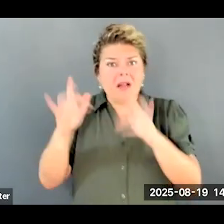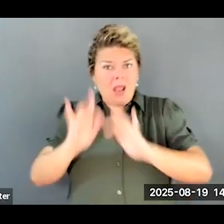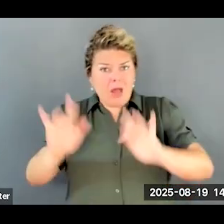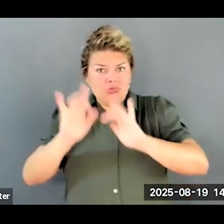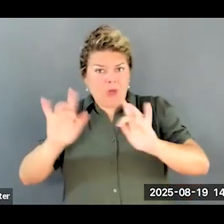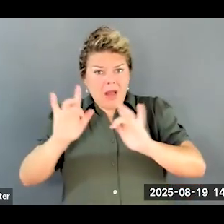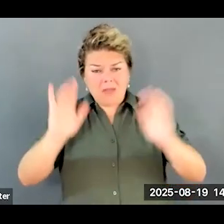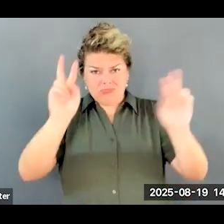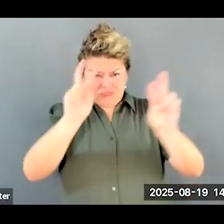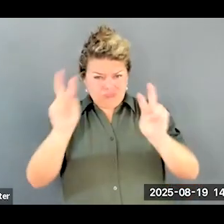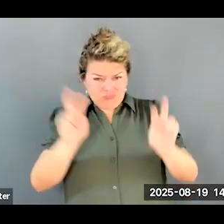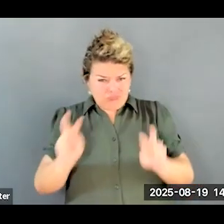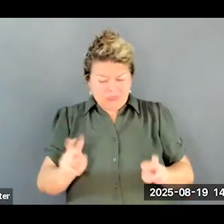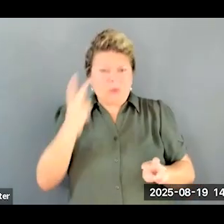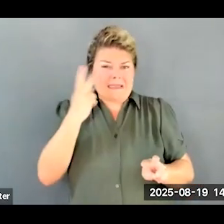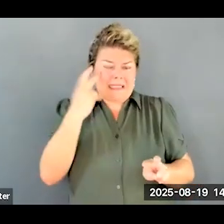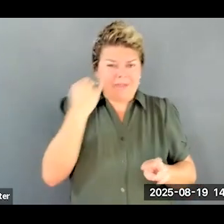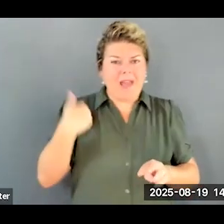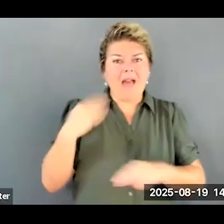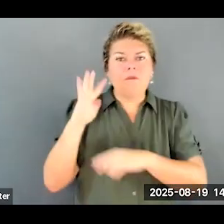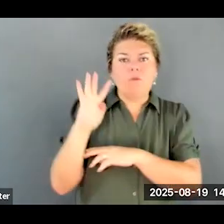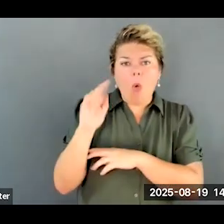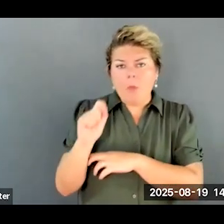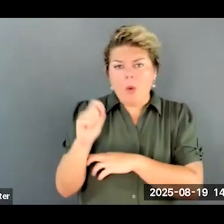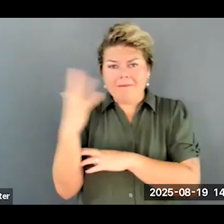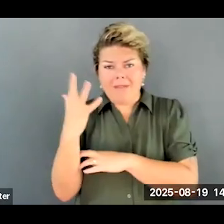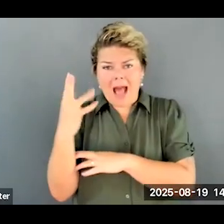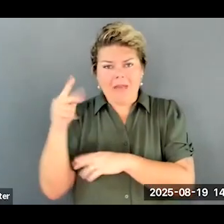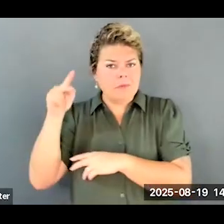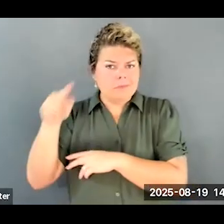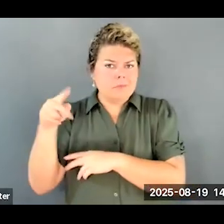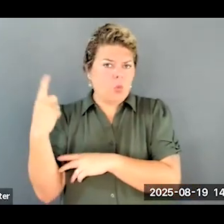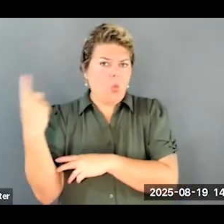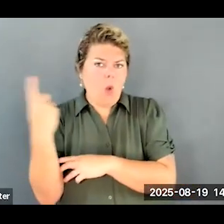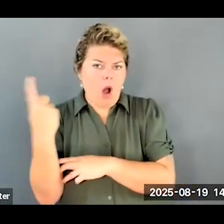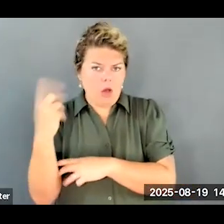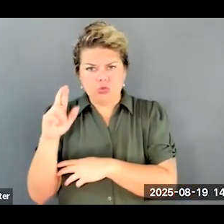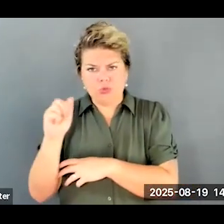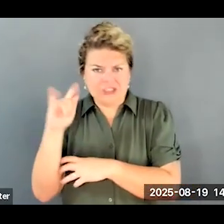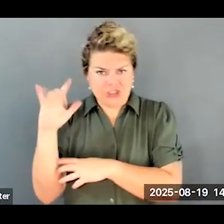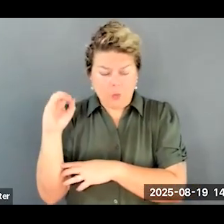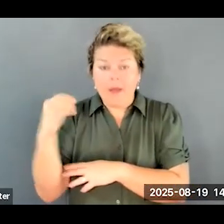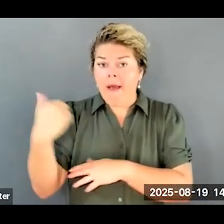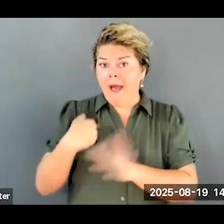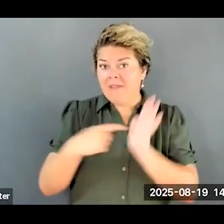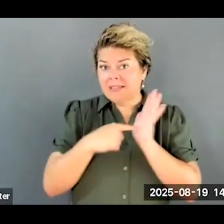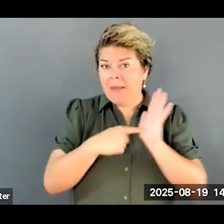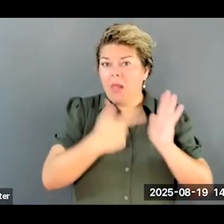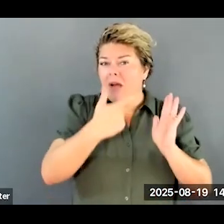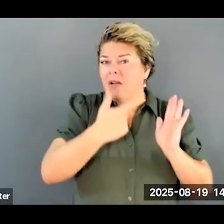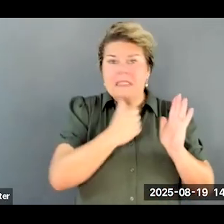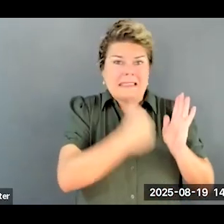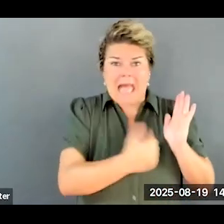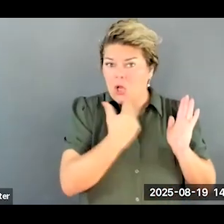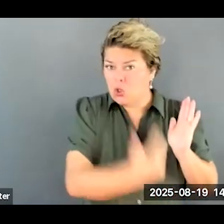minimum color contrast of 4.5 to 1 ratio. On here, we have an example of a low contrast.